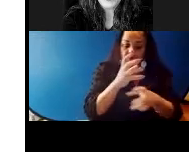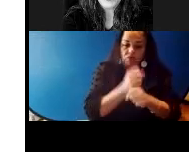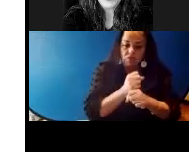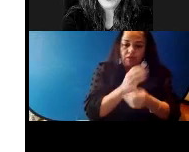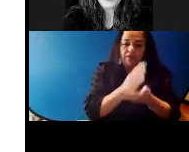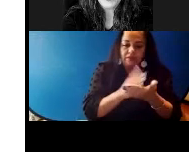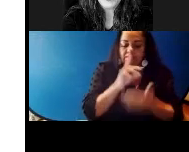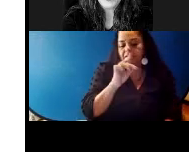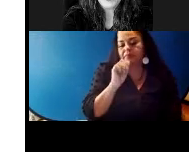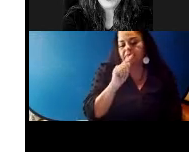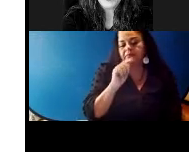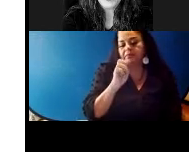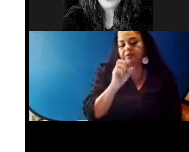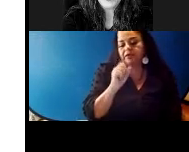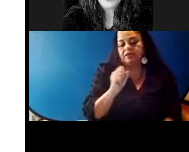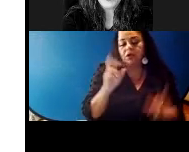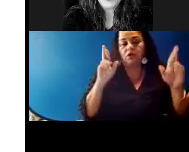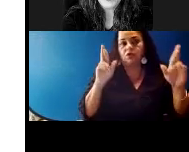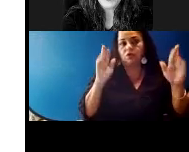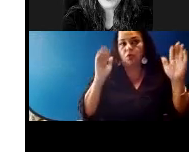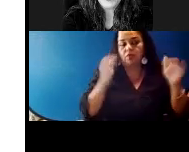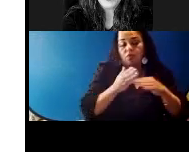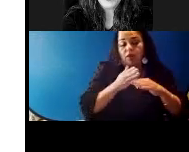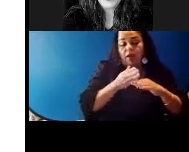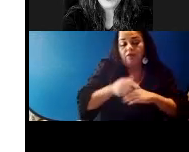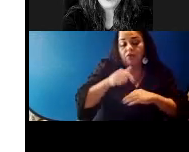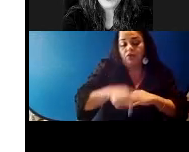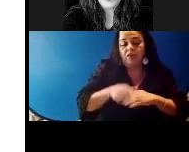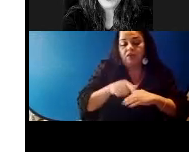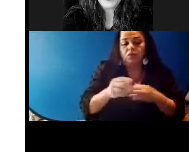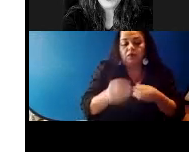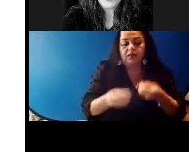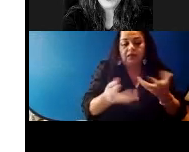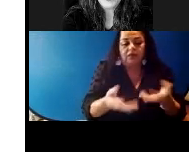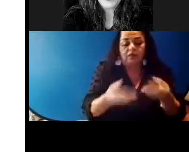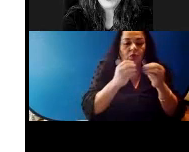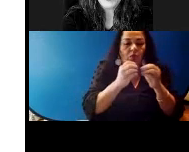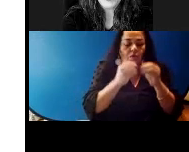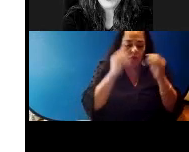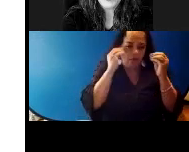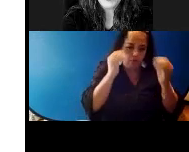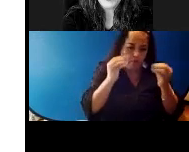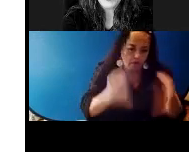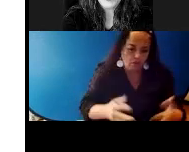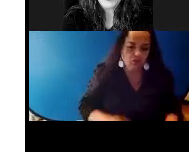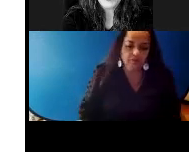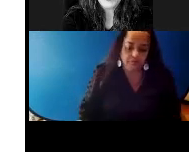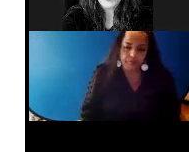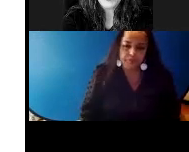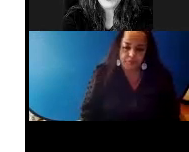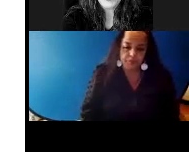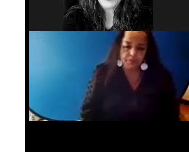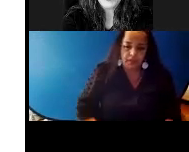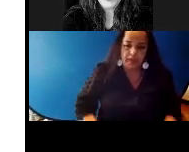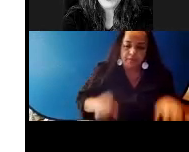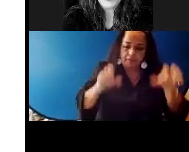right after this, we'll be able to give you some more information with the Burns team, and being able to have